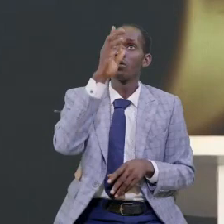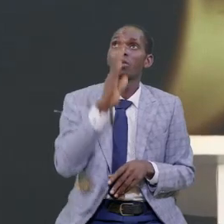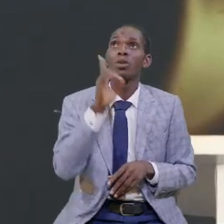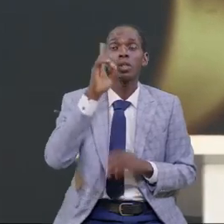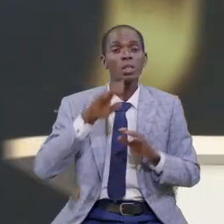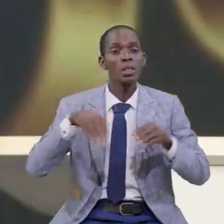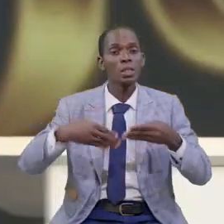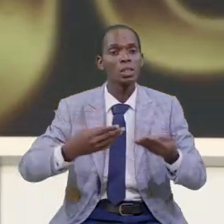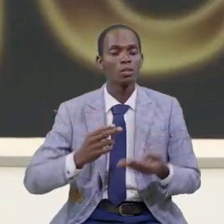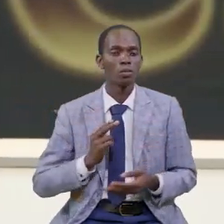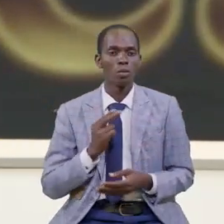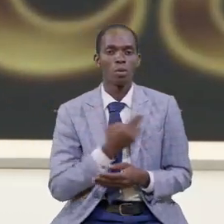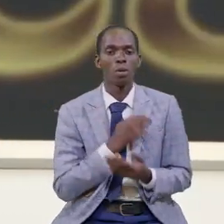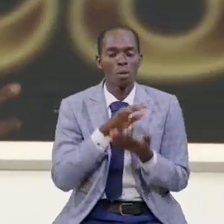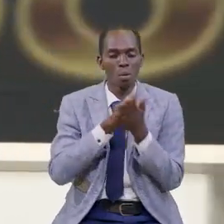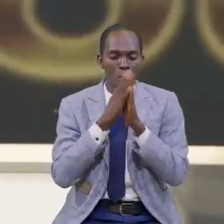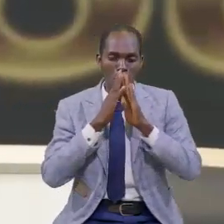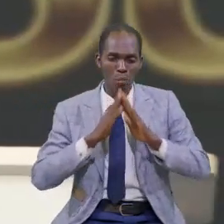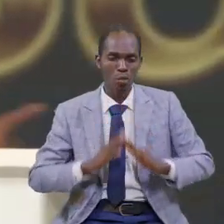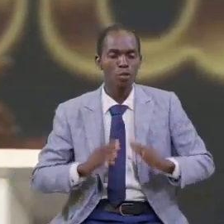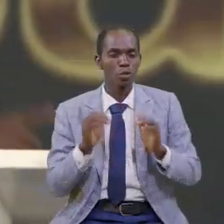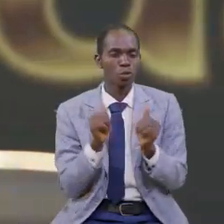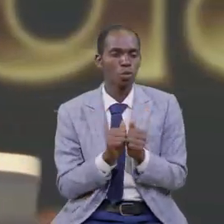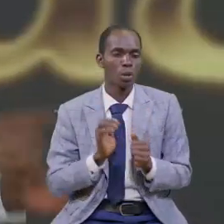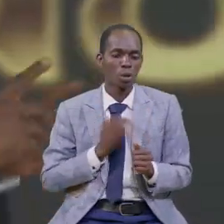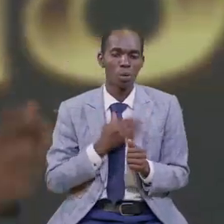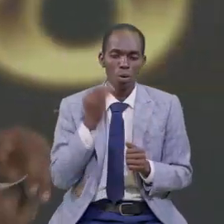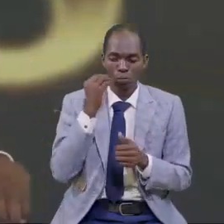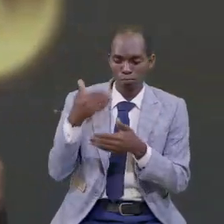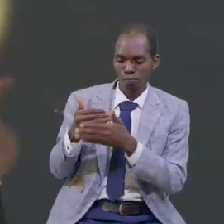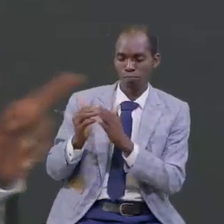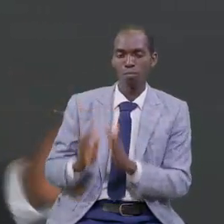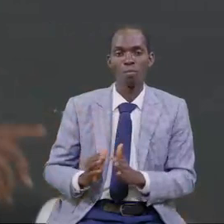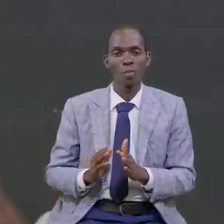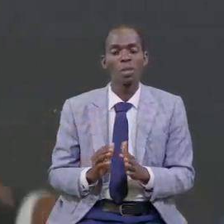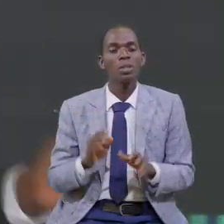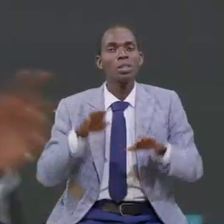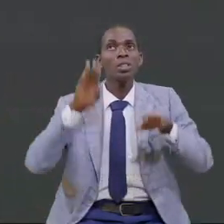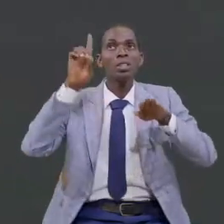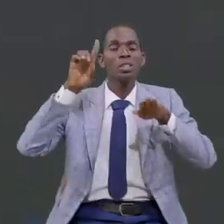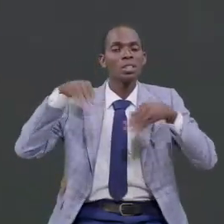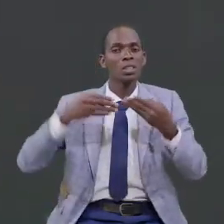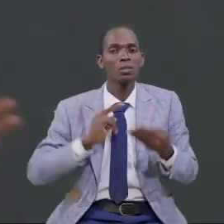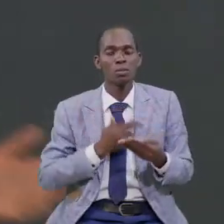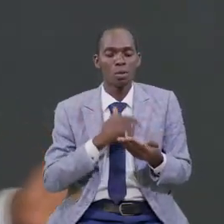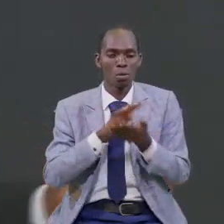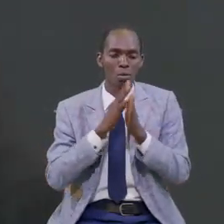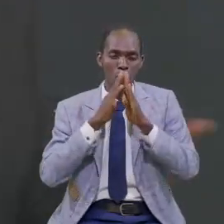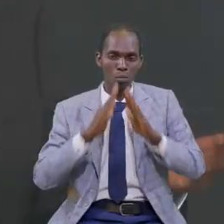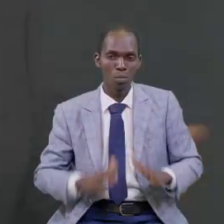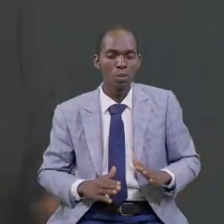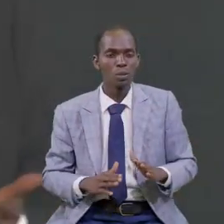your neighbors. He gives us peace from tribe to tribe. Tribe